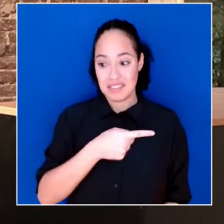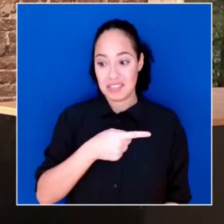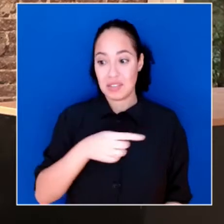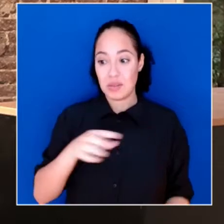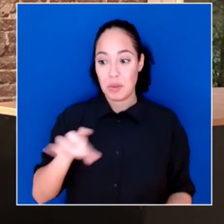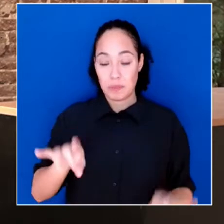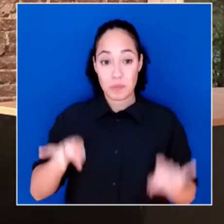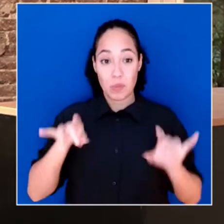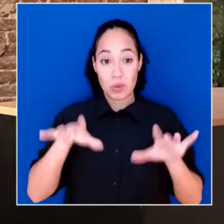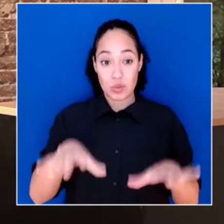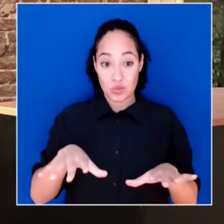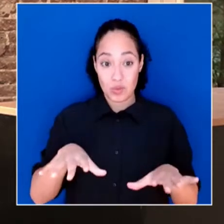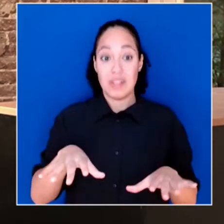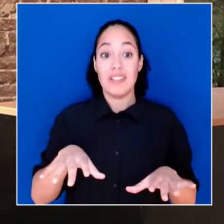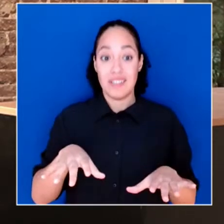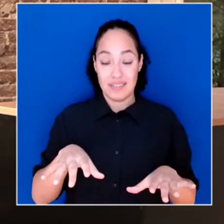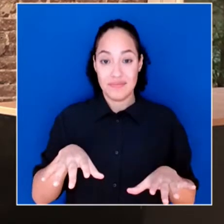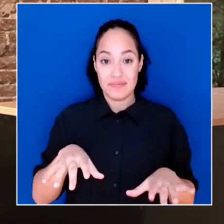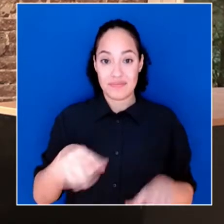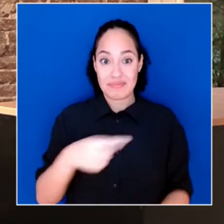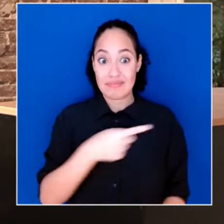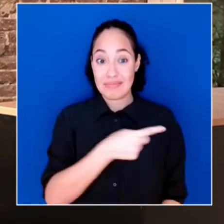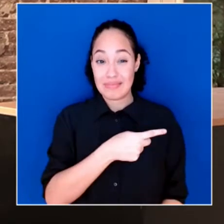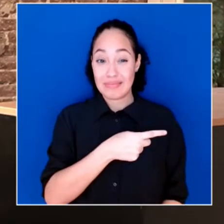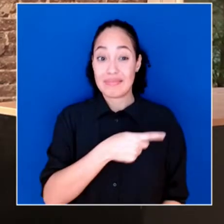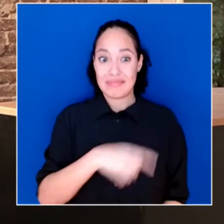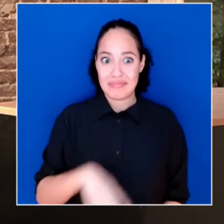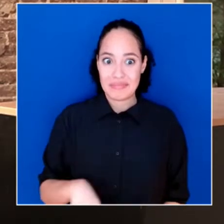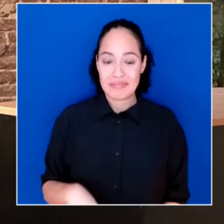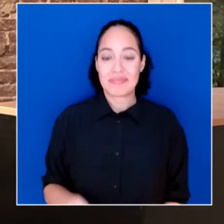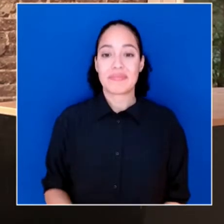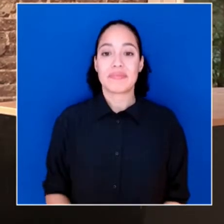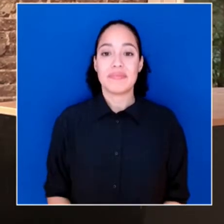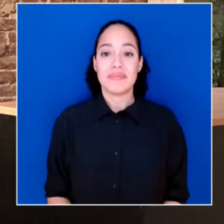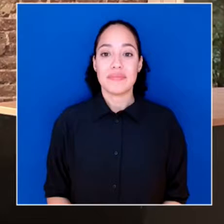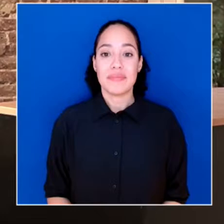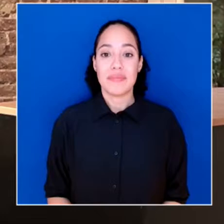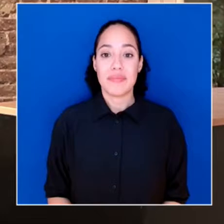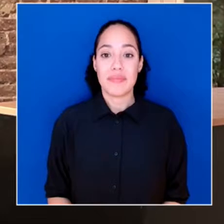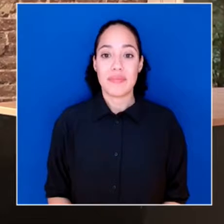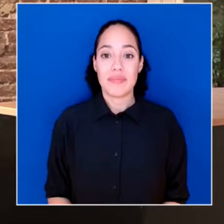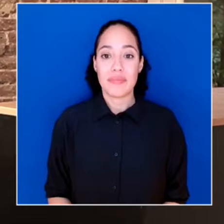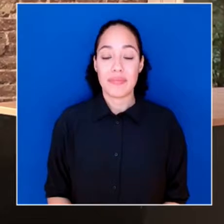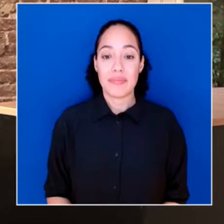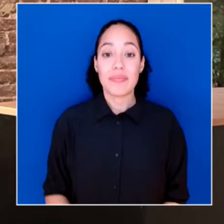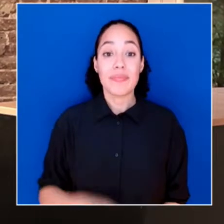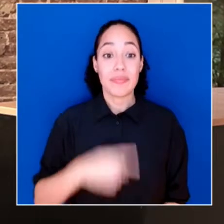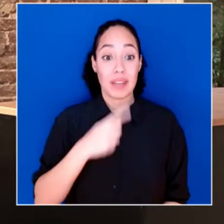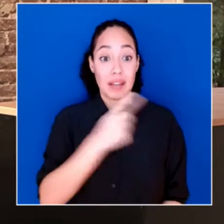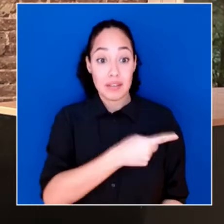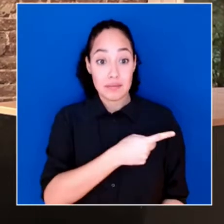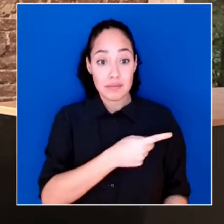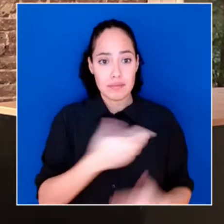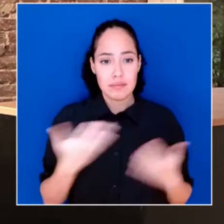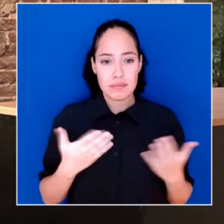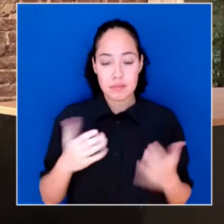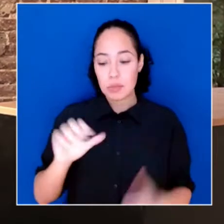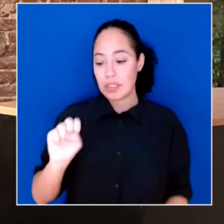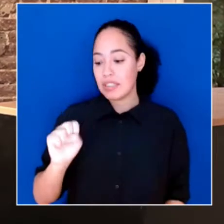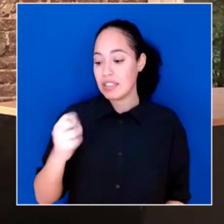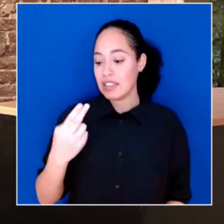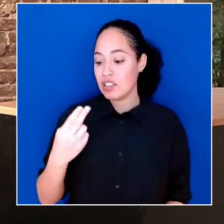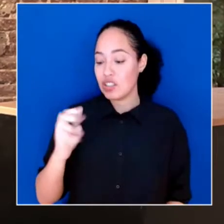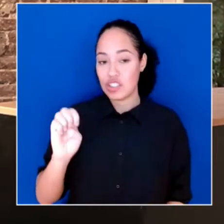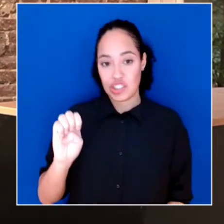right now, depending on which way you look at it, I suppose. Her pronouns are she and her, and Megan is going to be talking